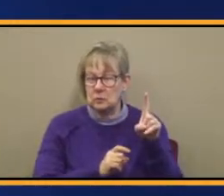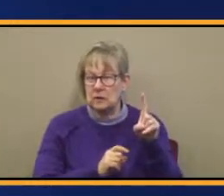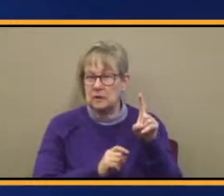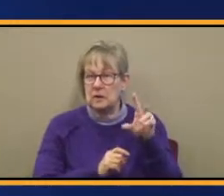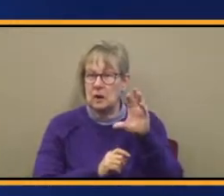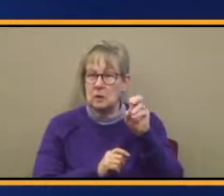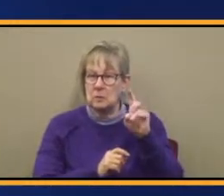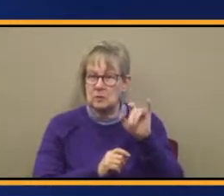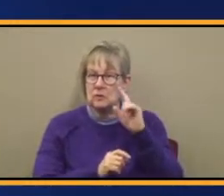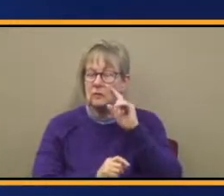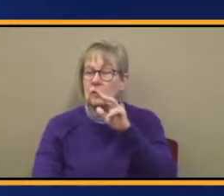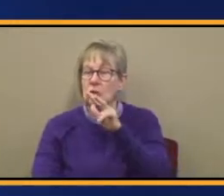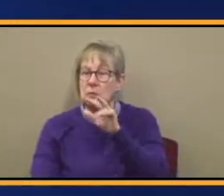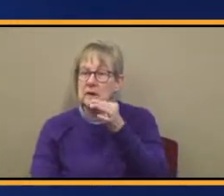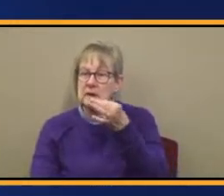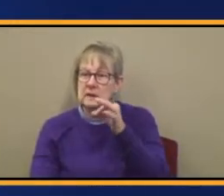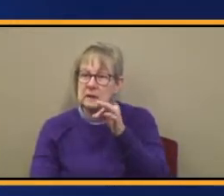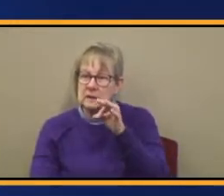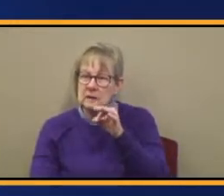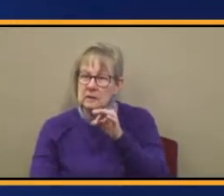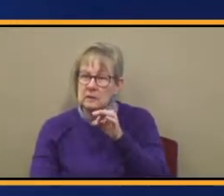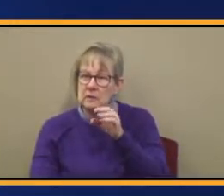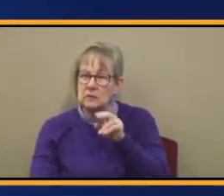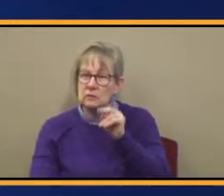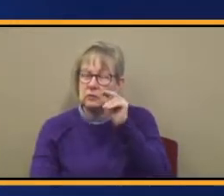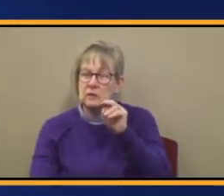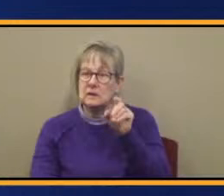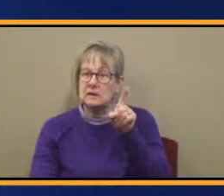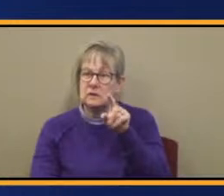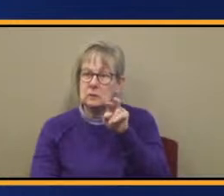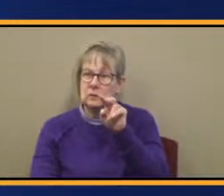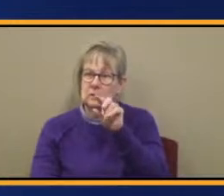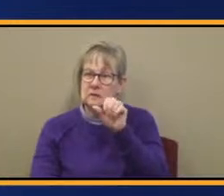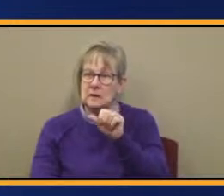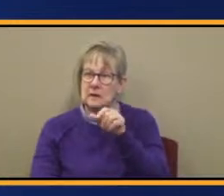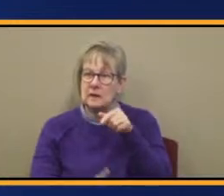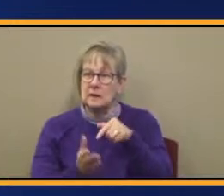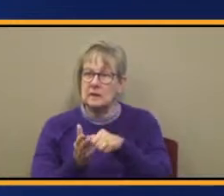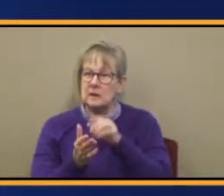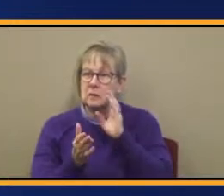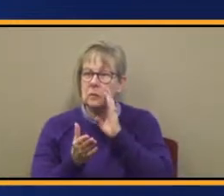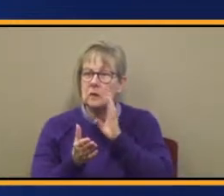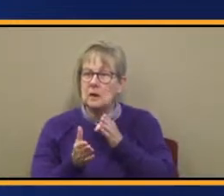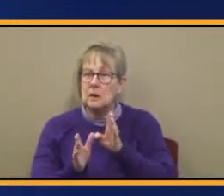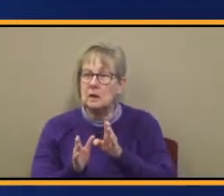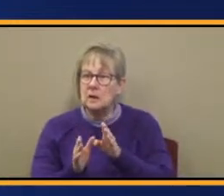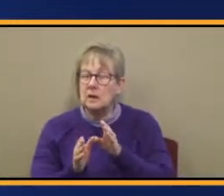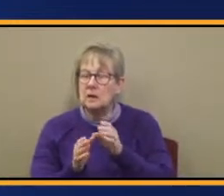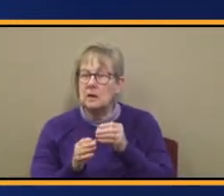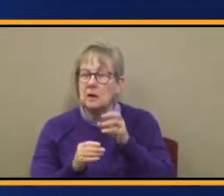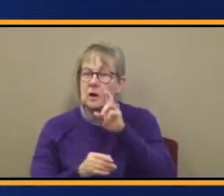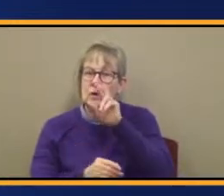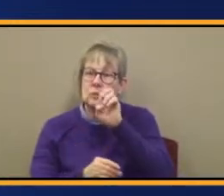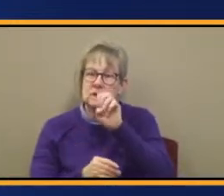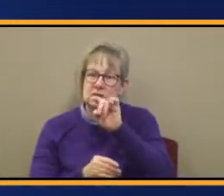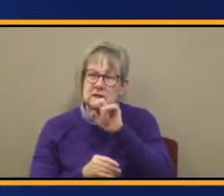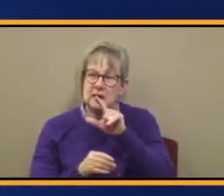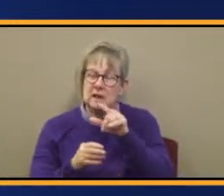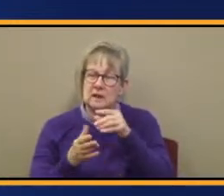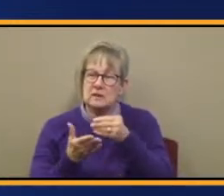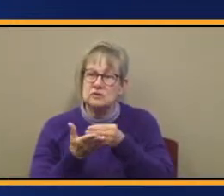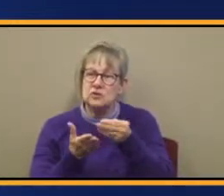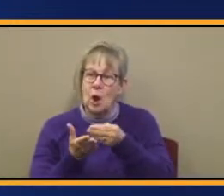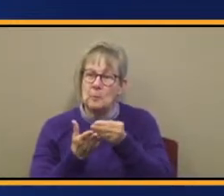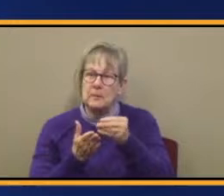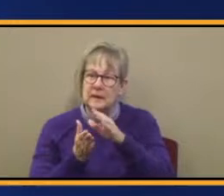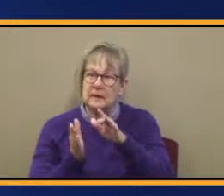for 319 and 323 North Zaragoza. This would allow a new retail shopping center. We did receive